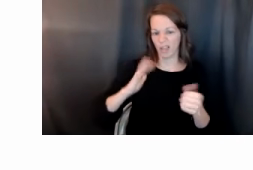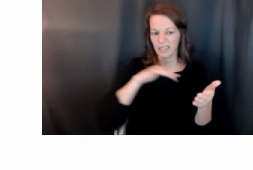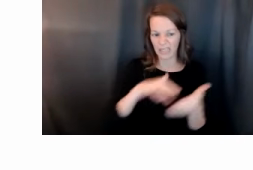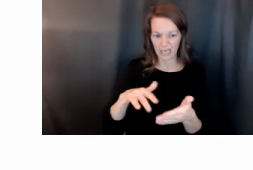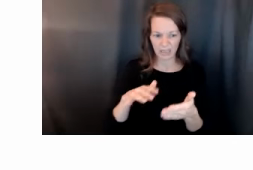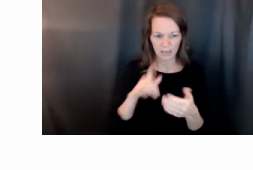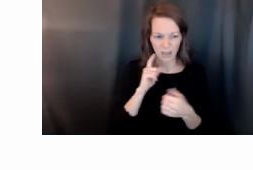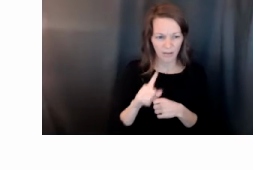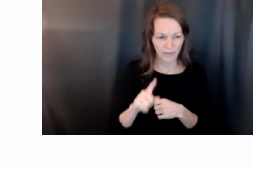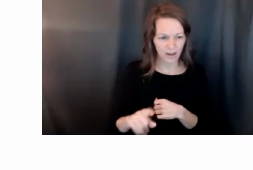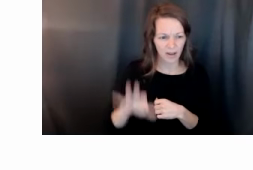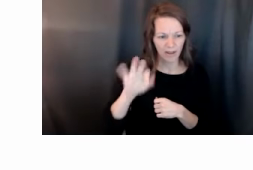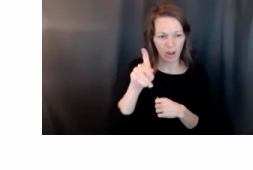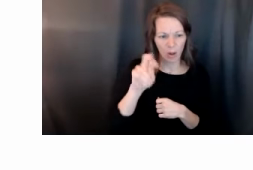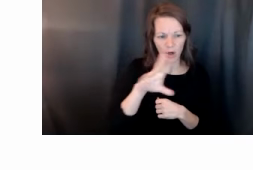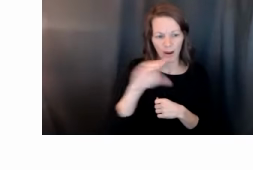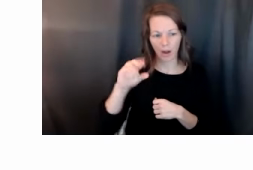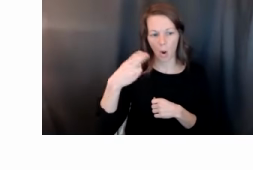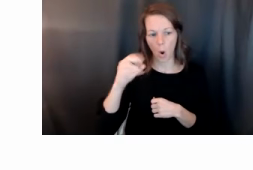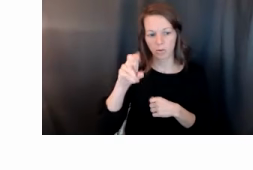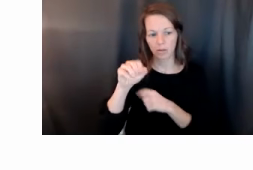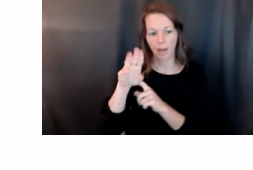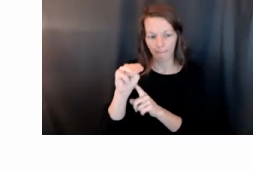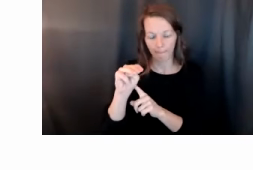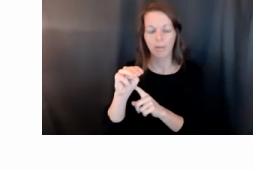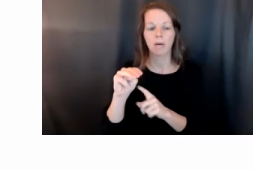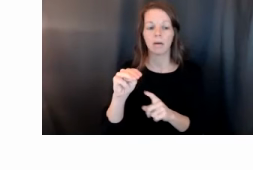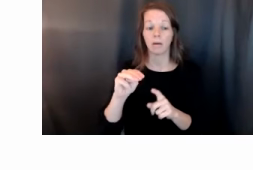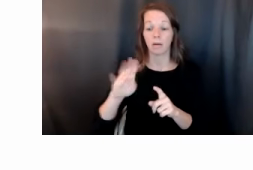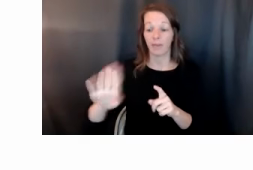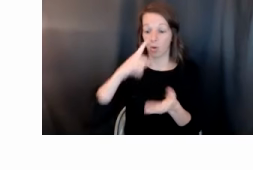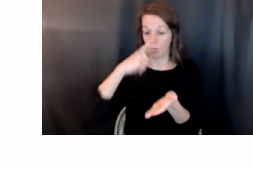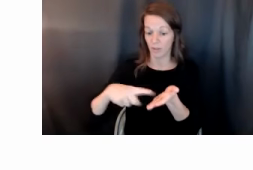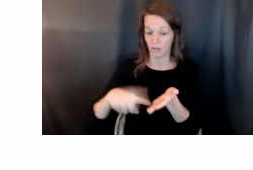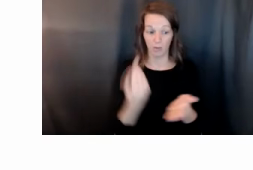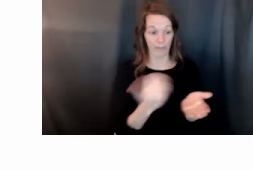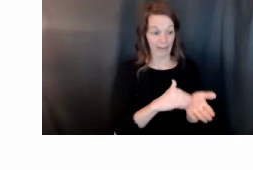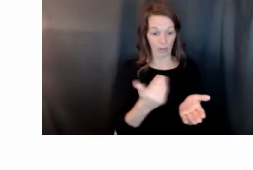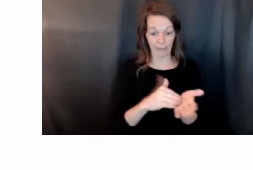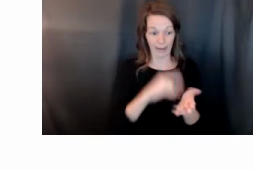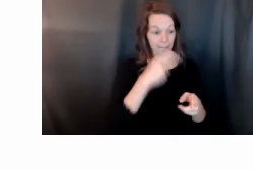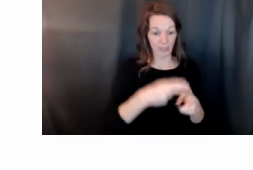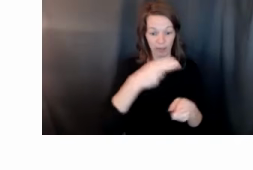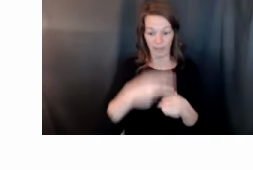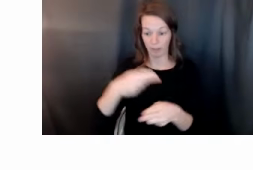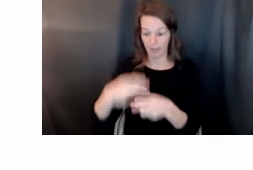of Fowler and Hossam, which found that repeated mentions of a word were reduced in